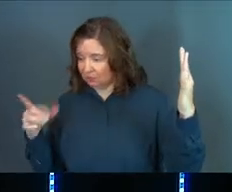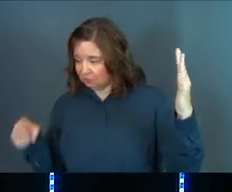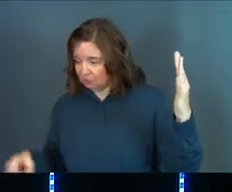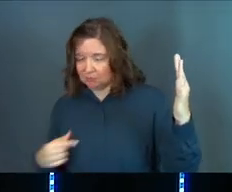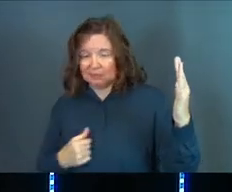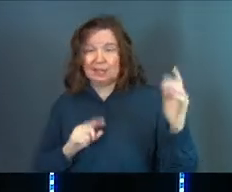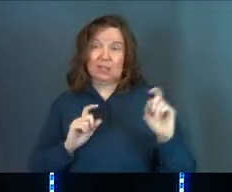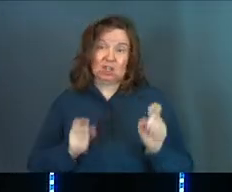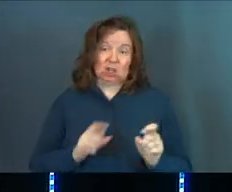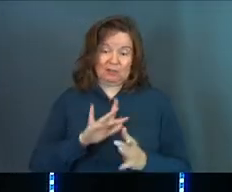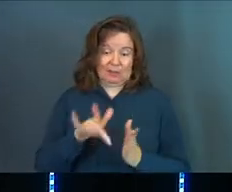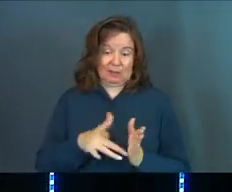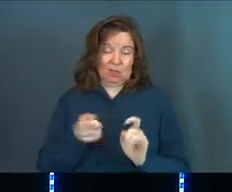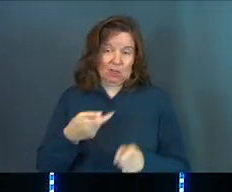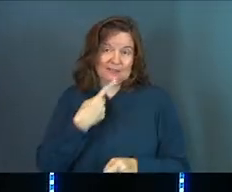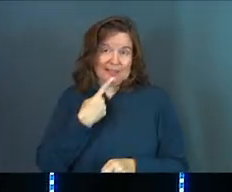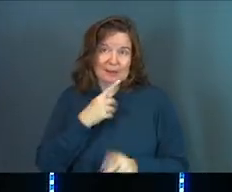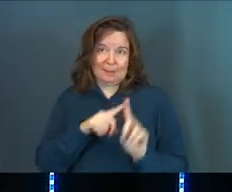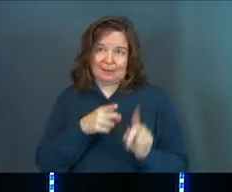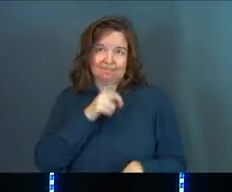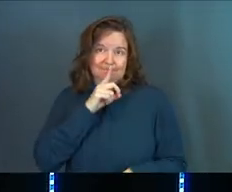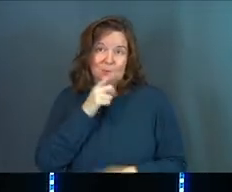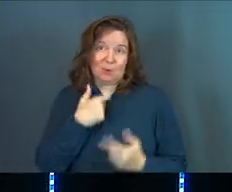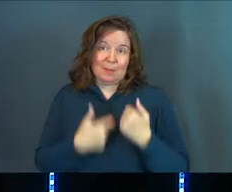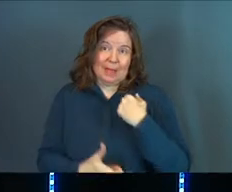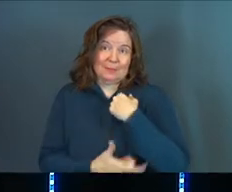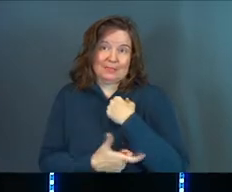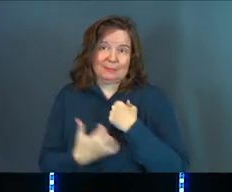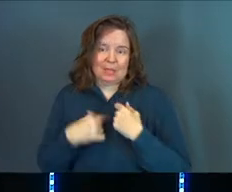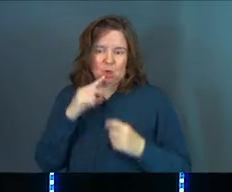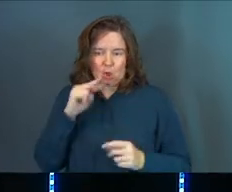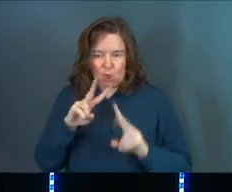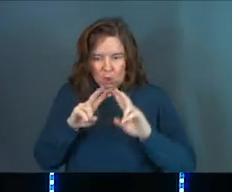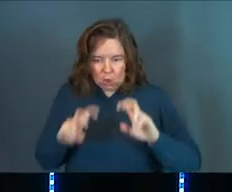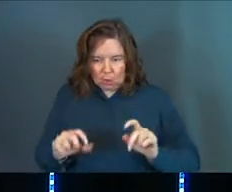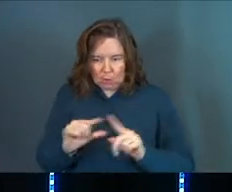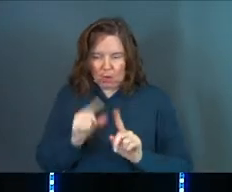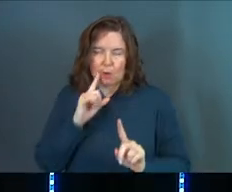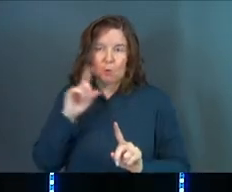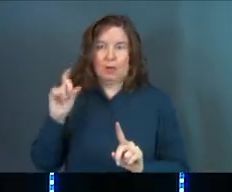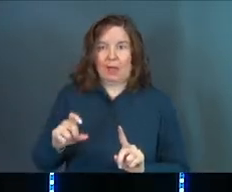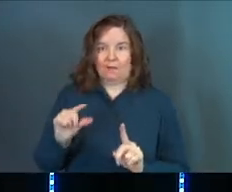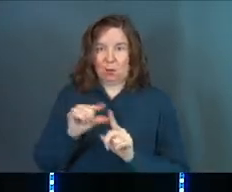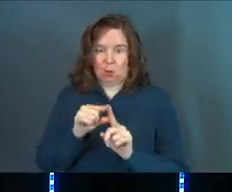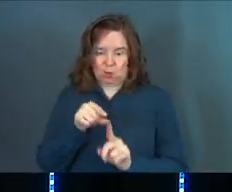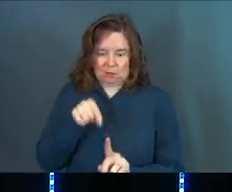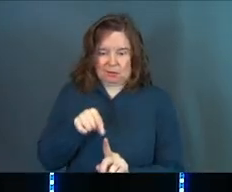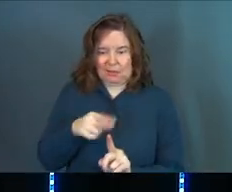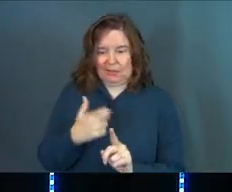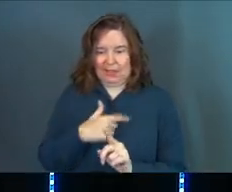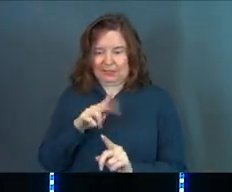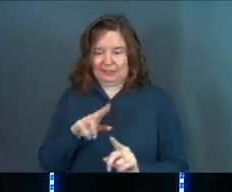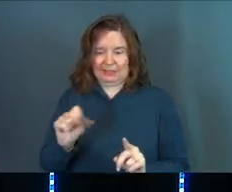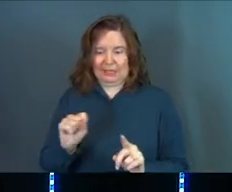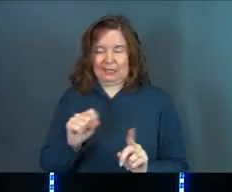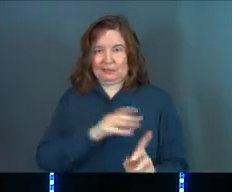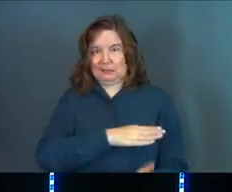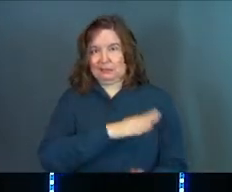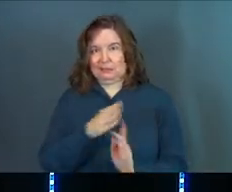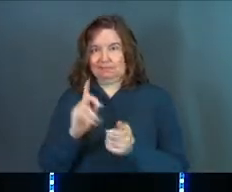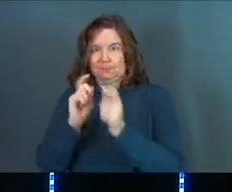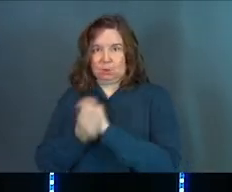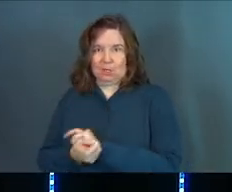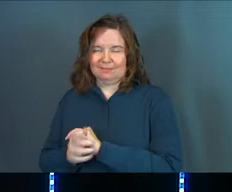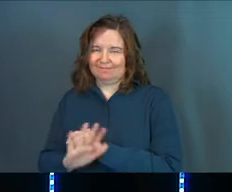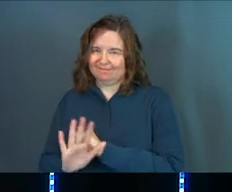have given us those words. But we might be tempted today to look at the words and say, look, it was the words that got Zacchaeus to where he needed